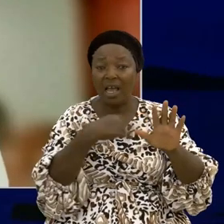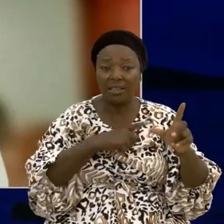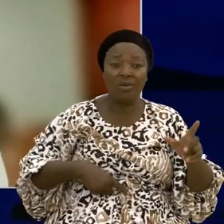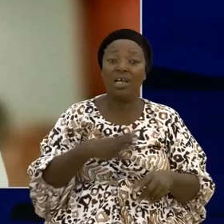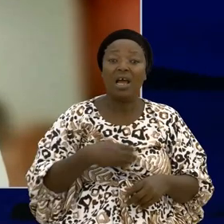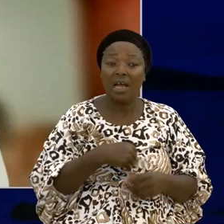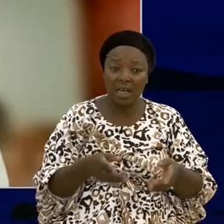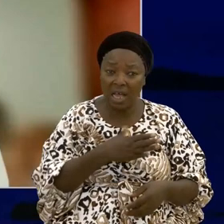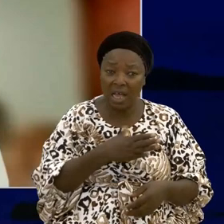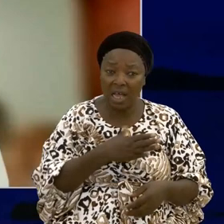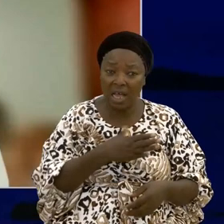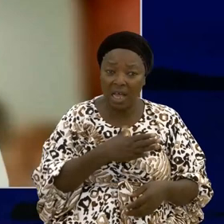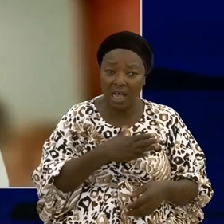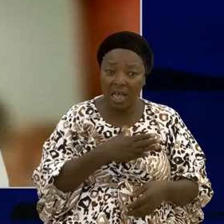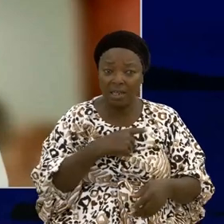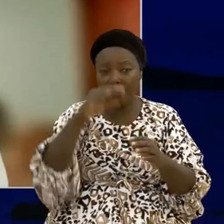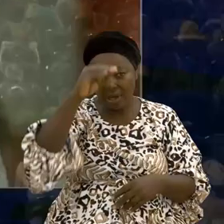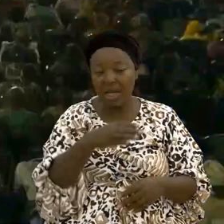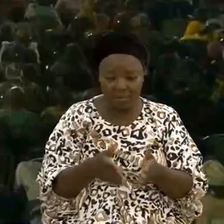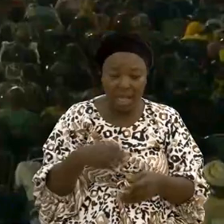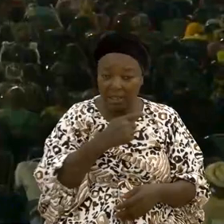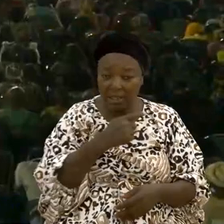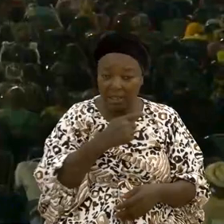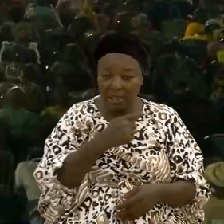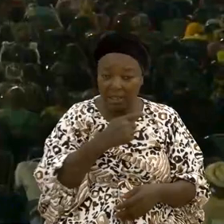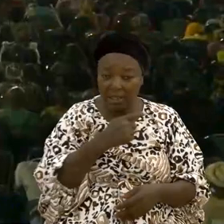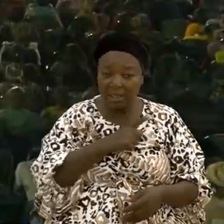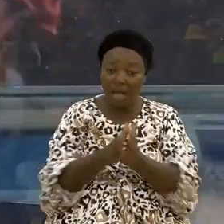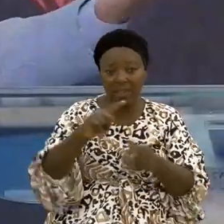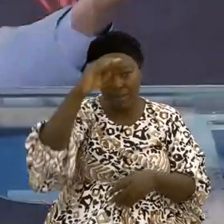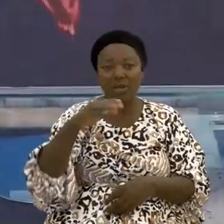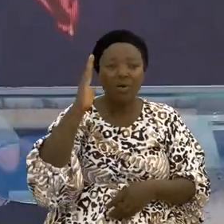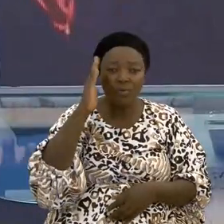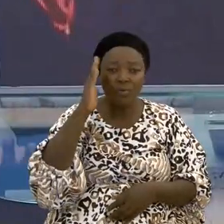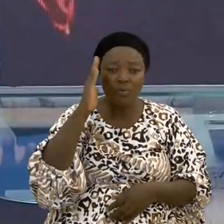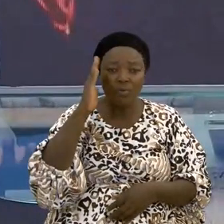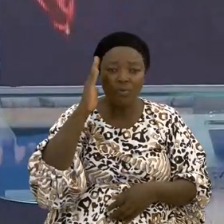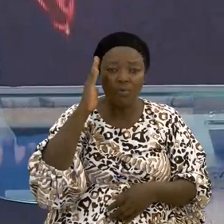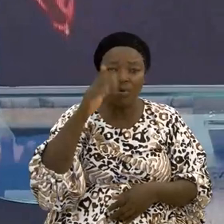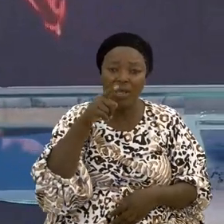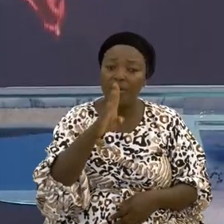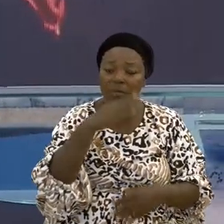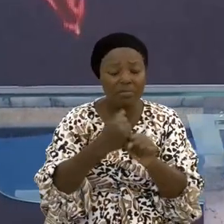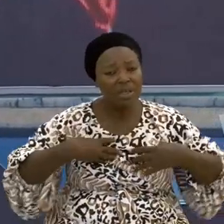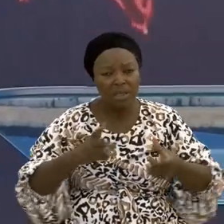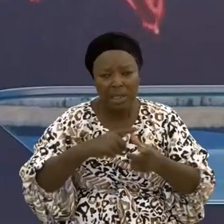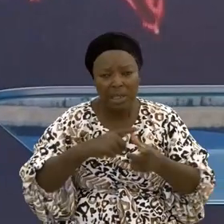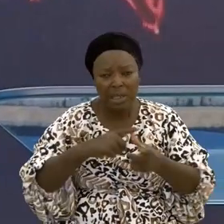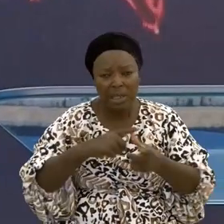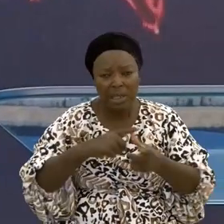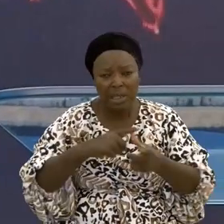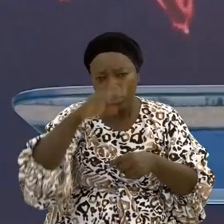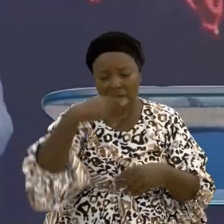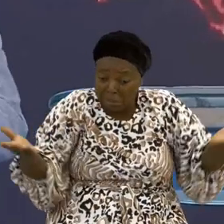asked the man, wilt thou be made whole? And the man said, I don't have anybody when the water